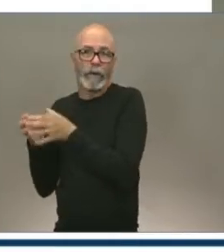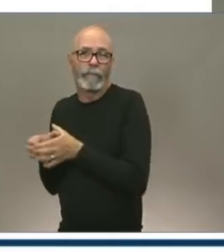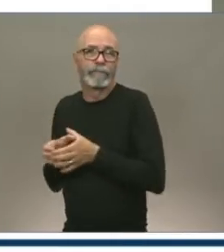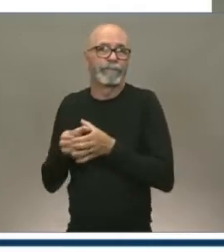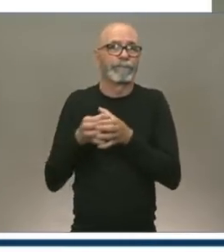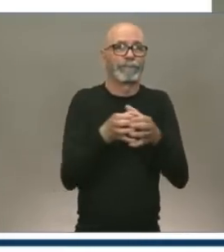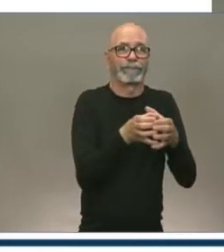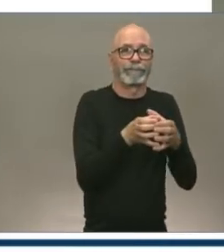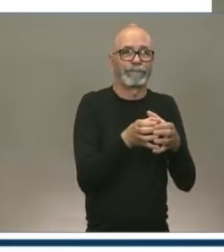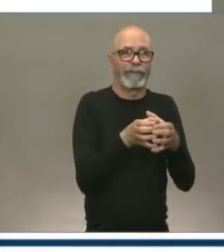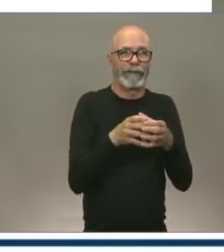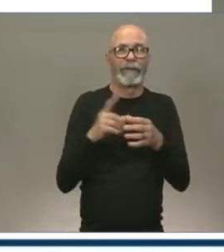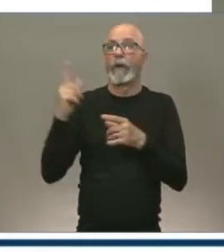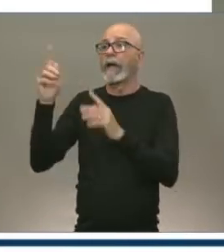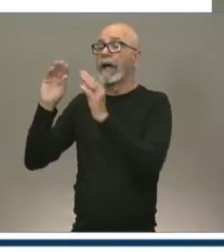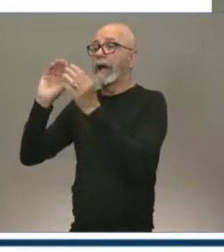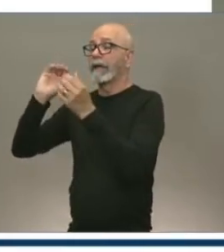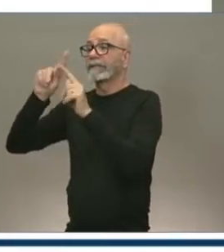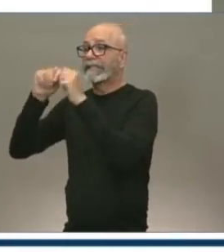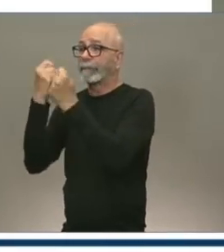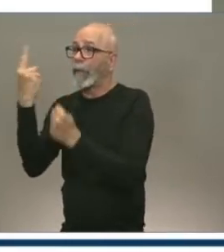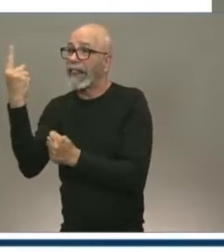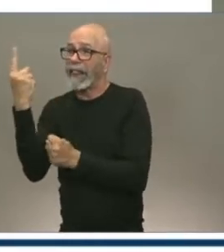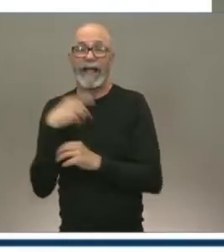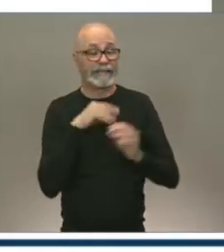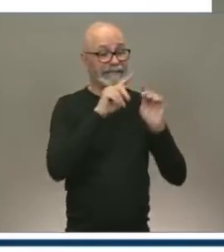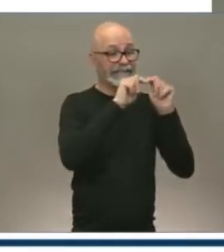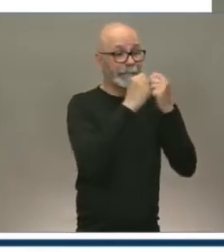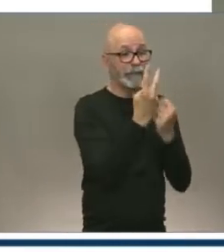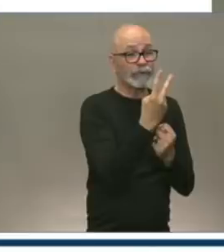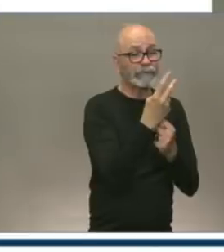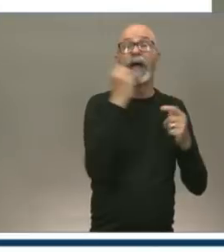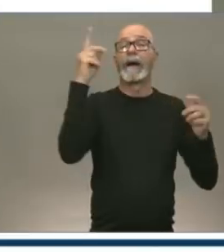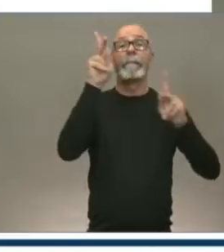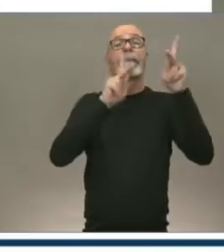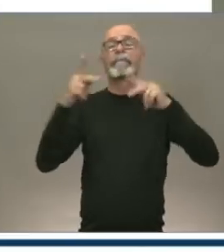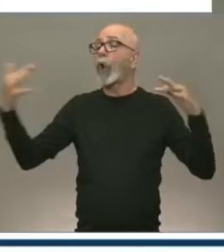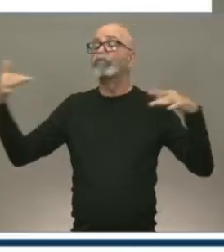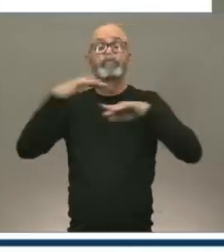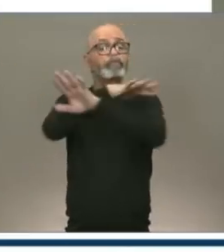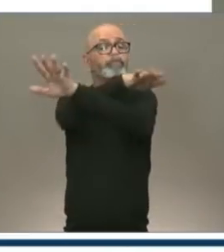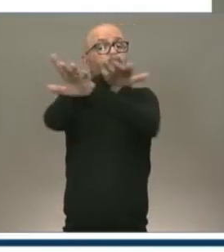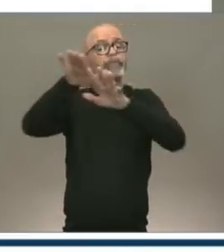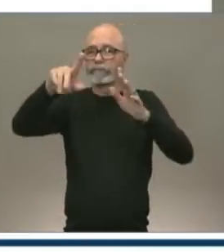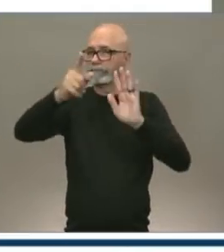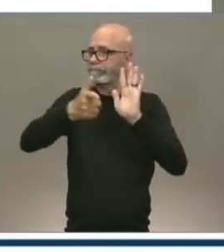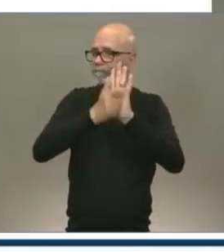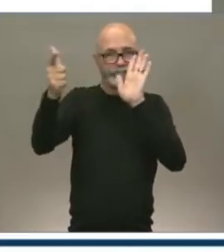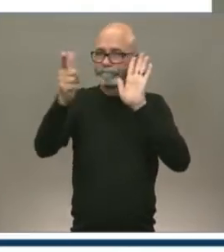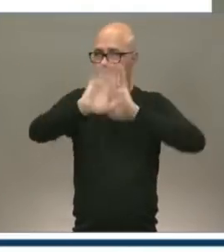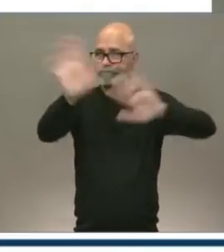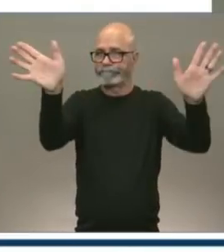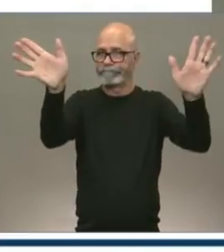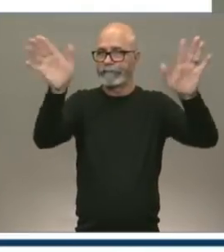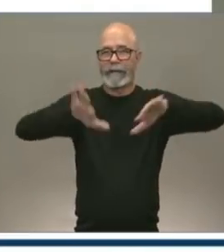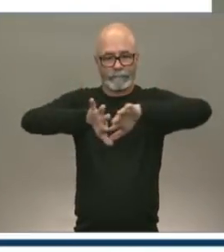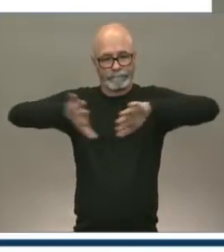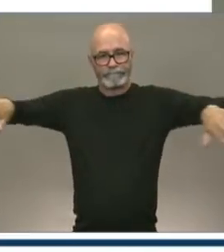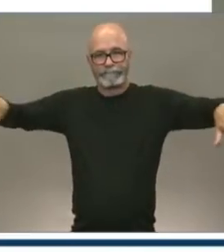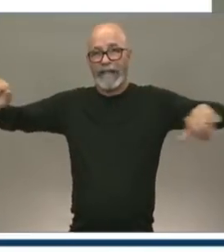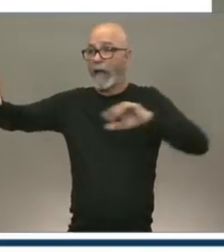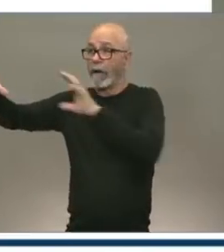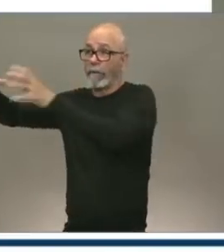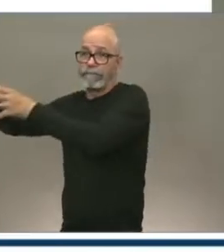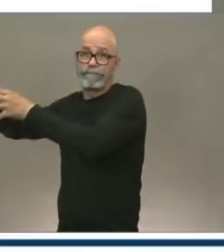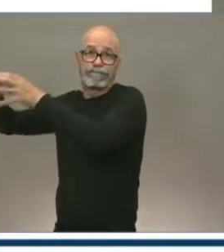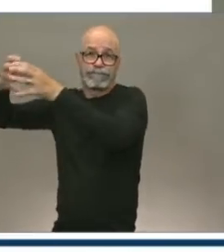interaction between teams until games actually play. And even as the tournament goes on, the only interaction between teams is during games.